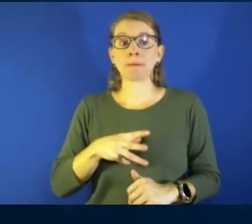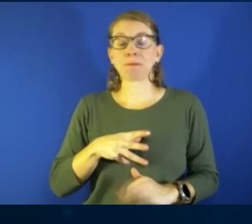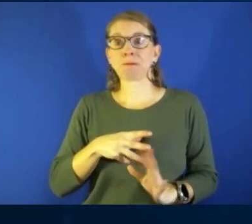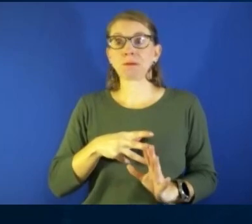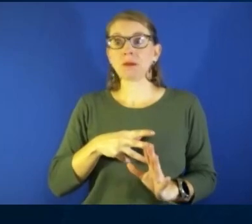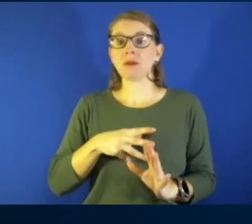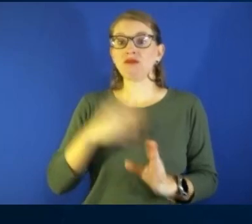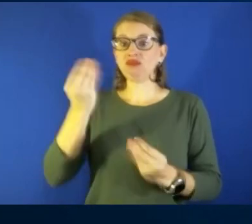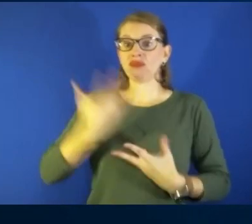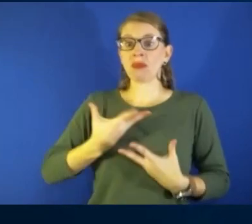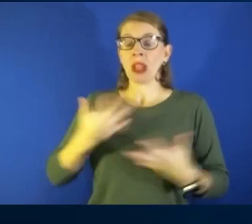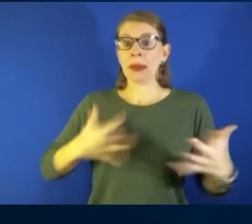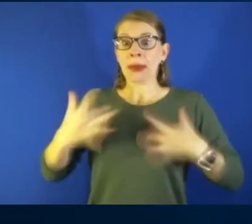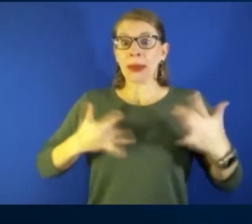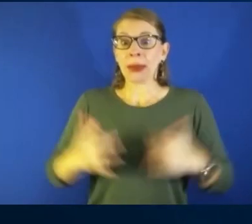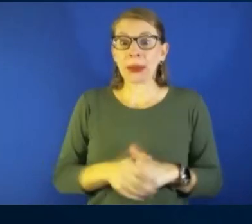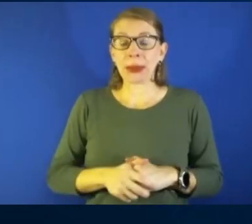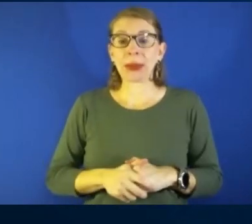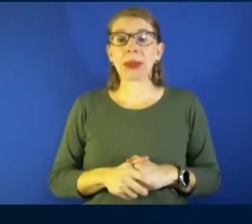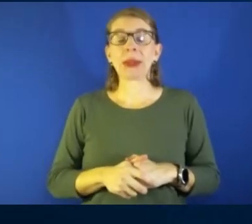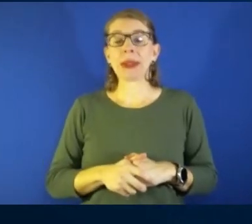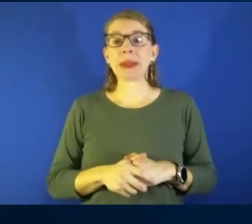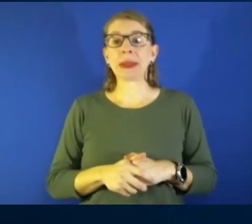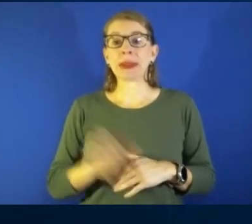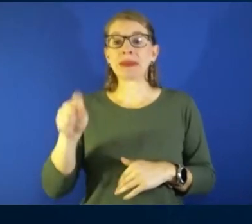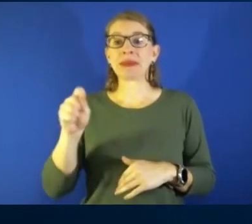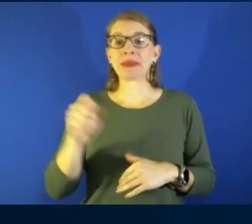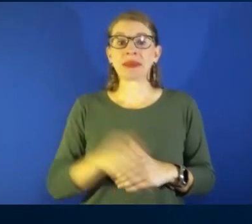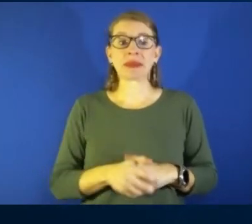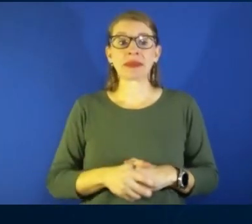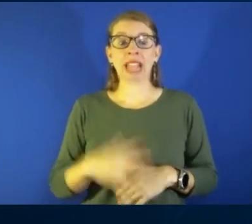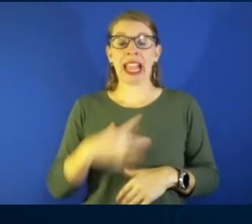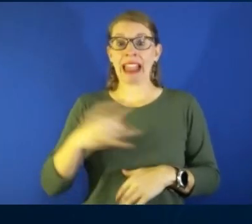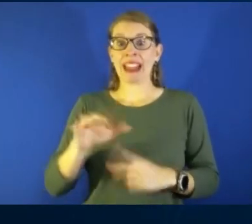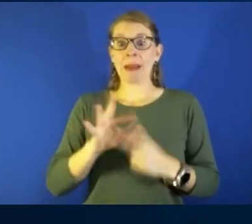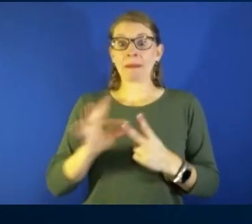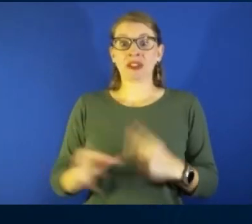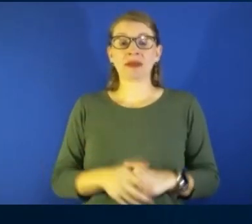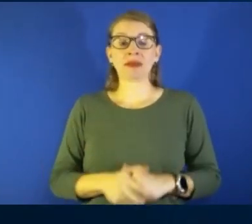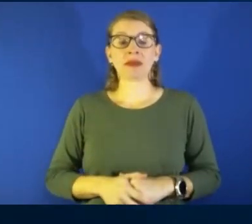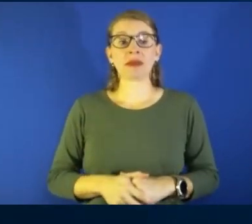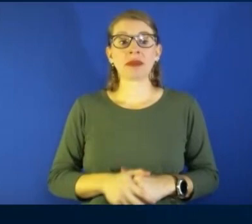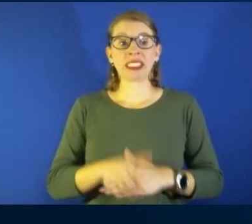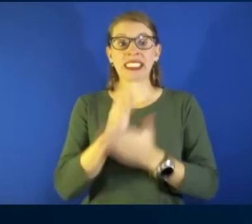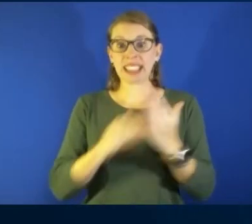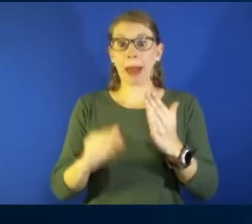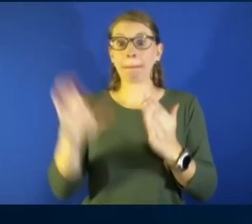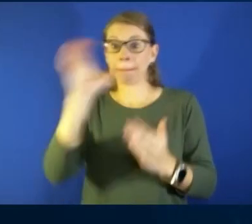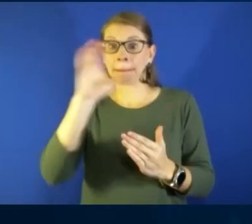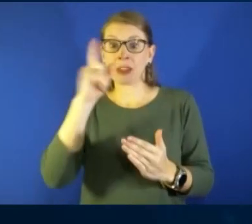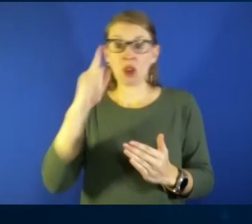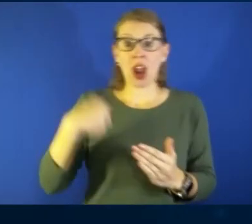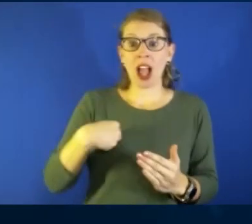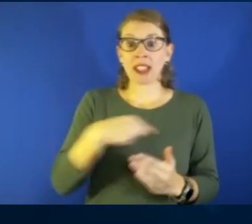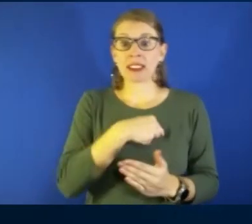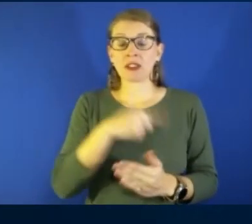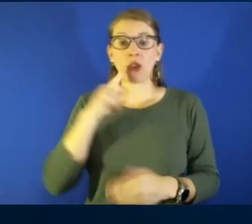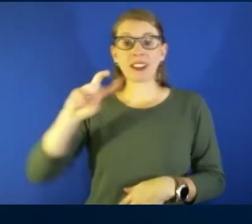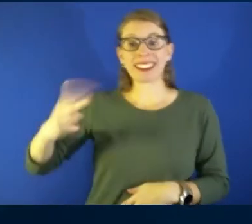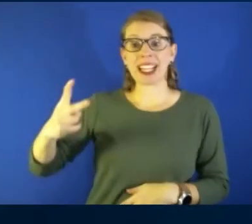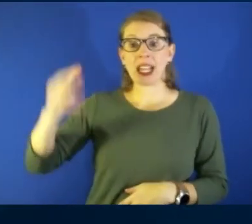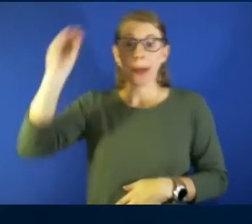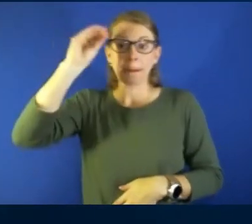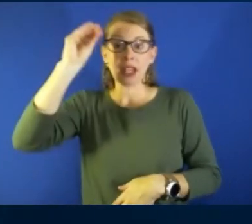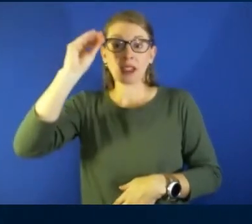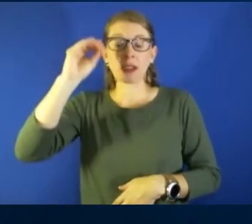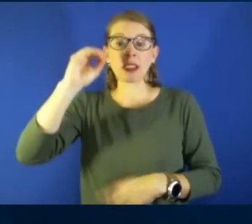that option. They're extremely excited. And some have sought us out as second opinions specifically for